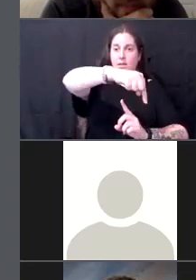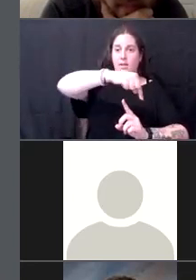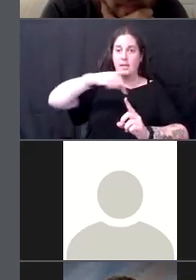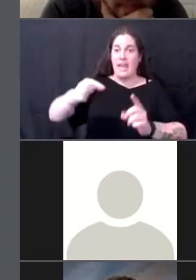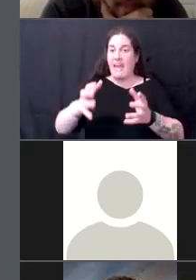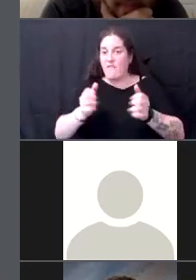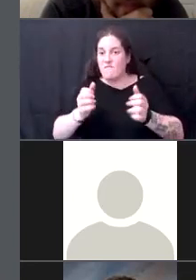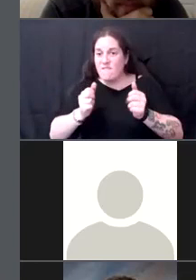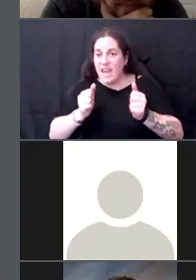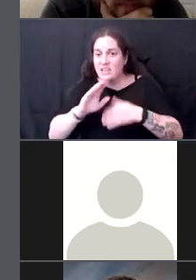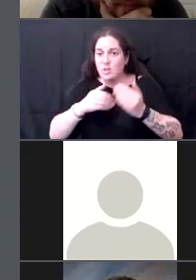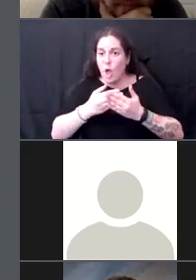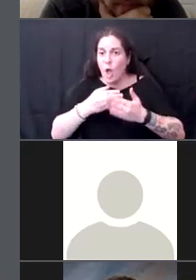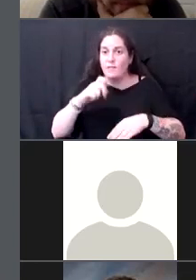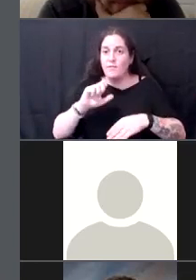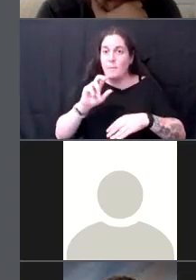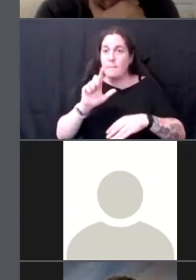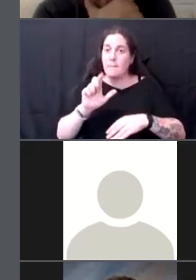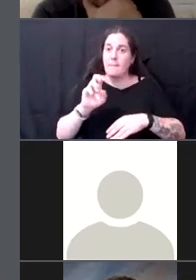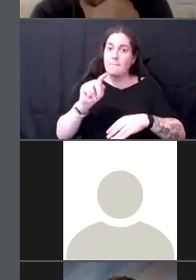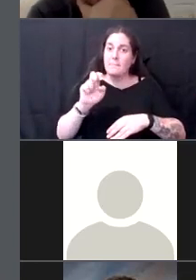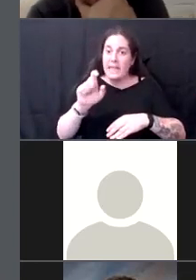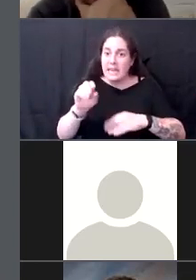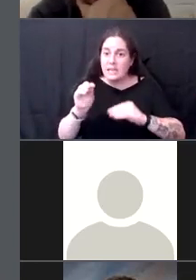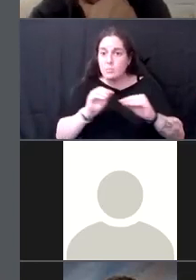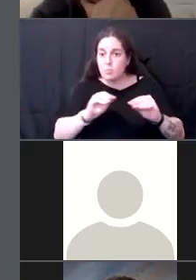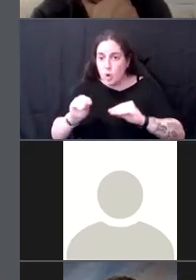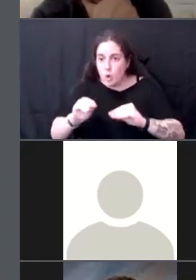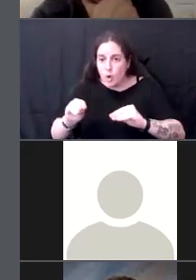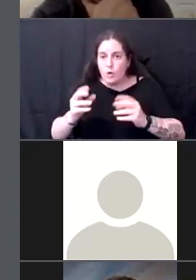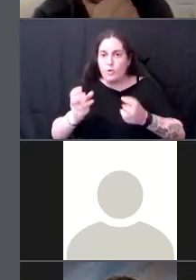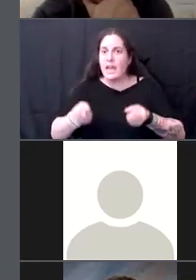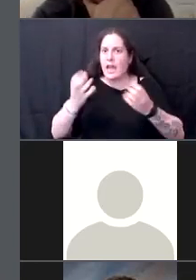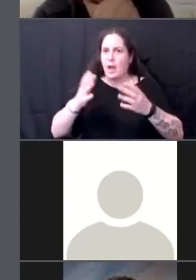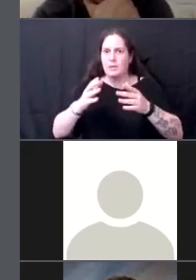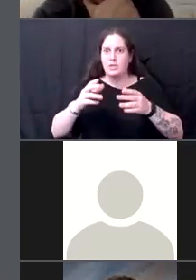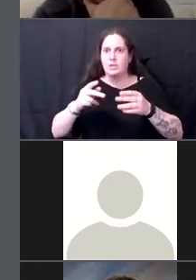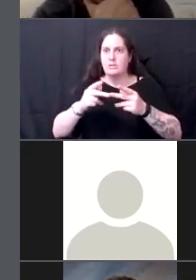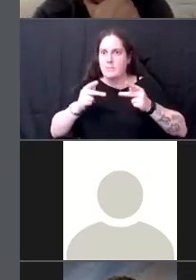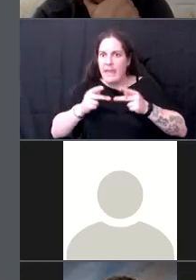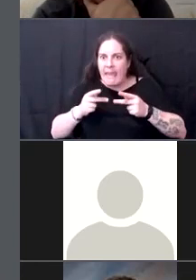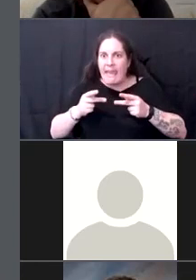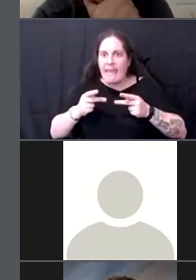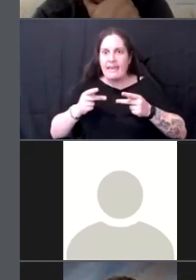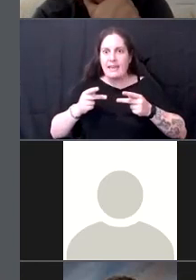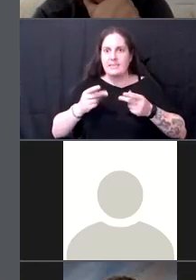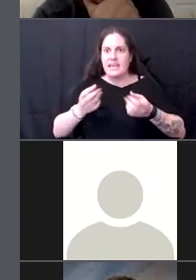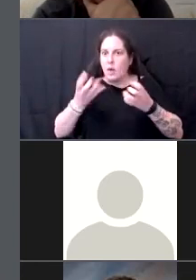planets moved, how much area they swept out, the periods, all of those